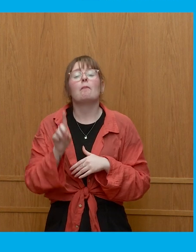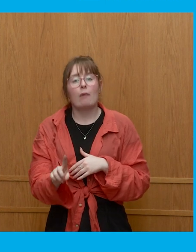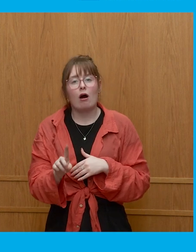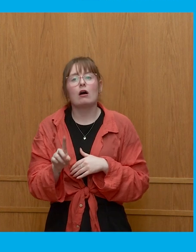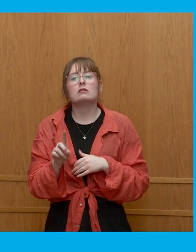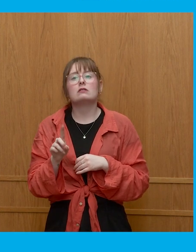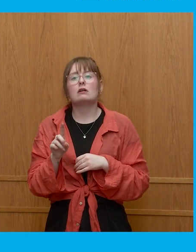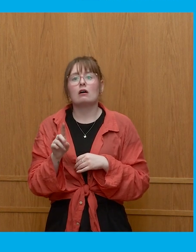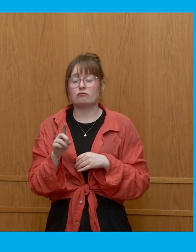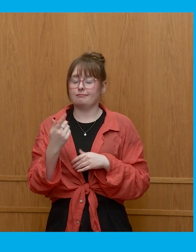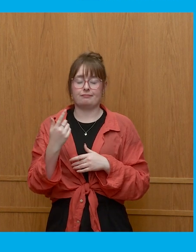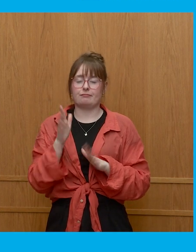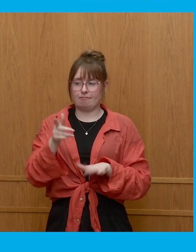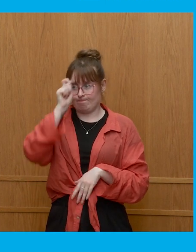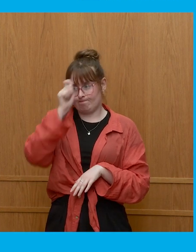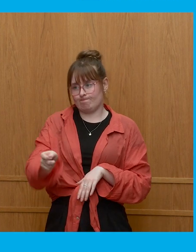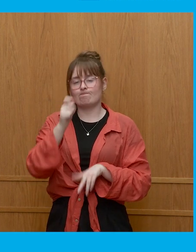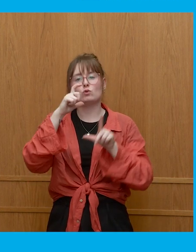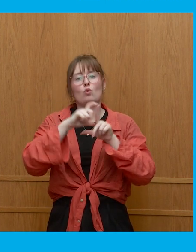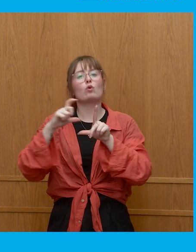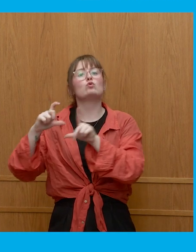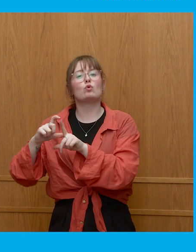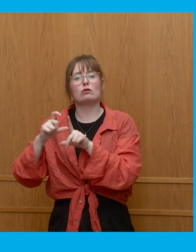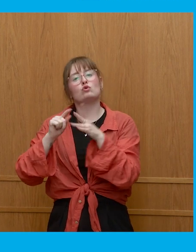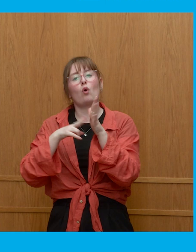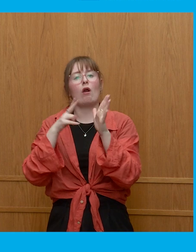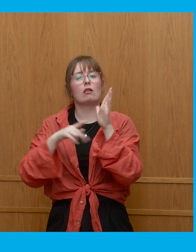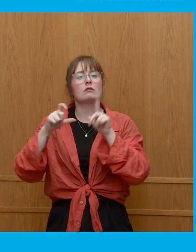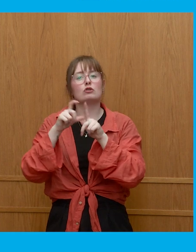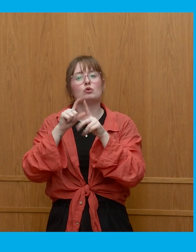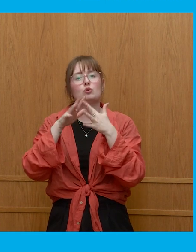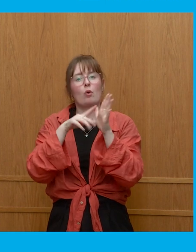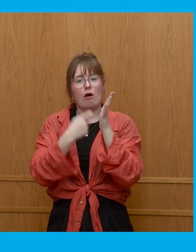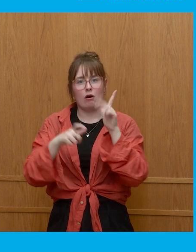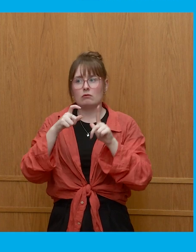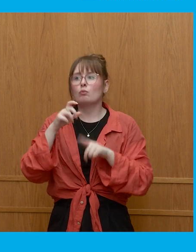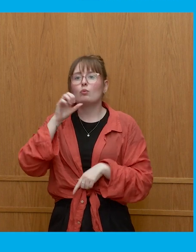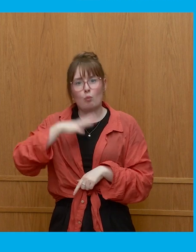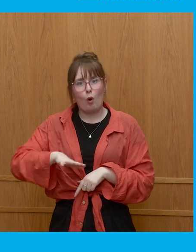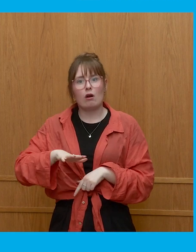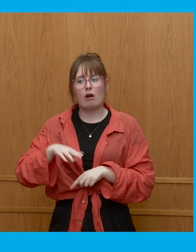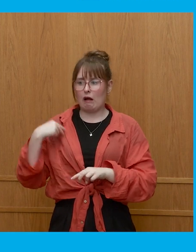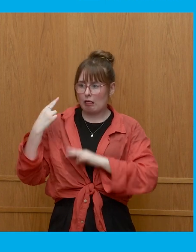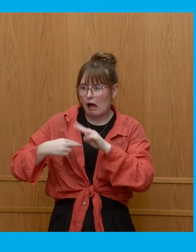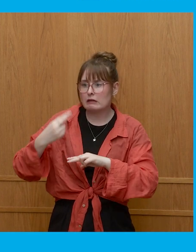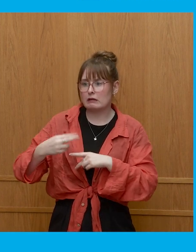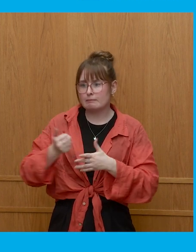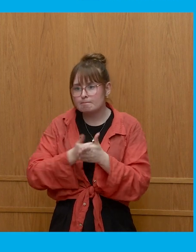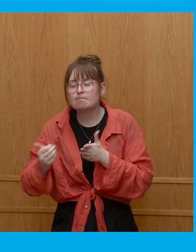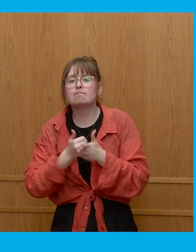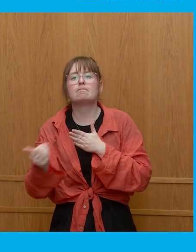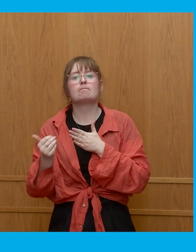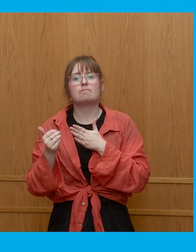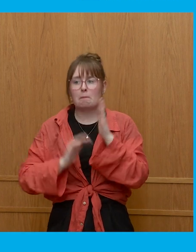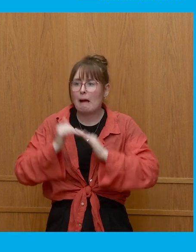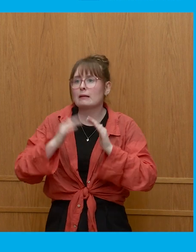hadn't been for Donald Dewar saying, we are just going to do this in the classic style Donald articulated it at